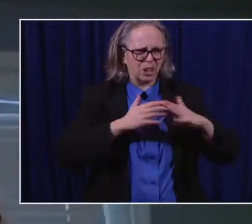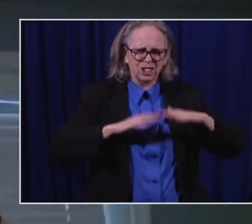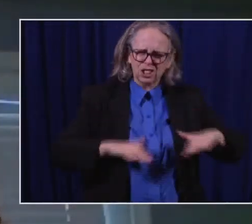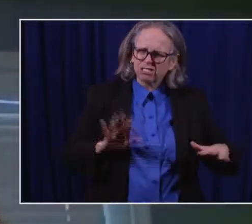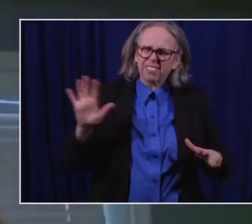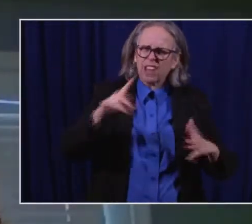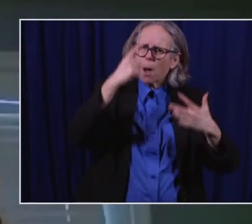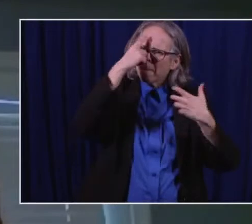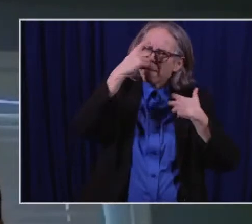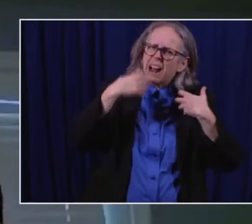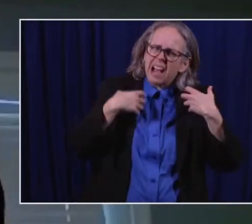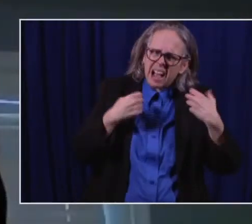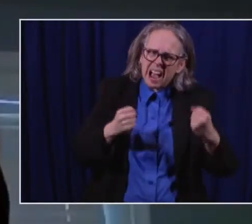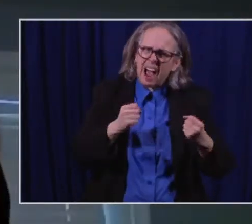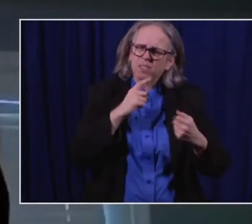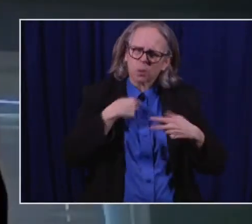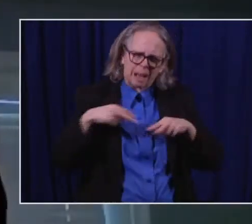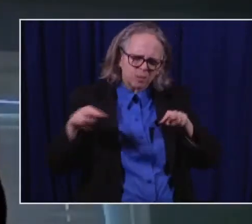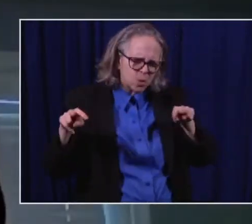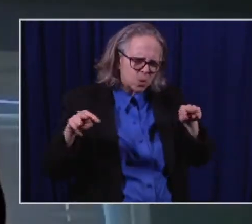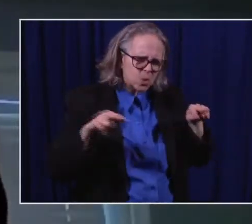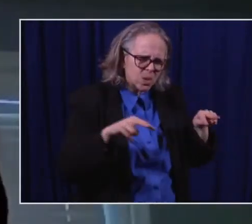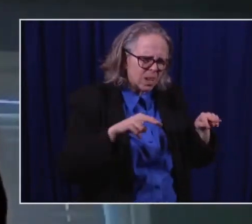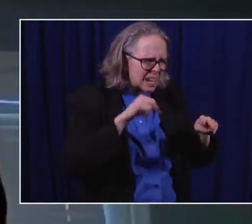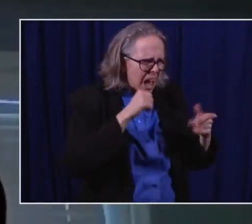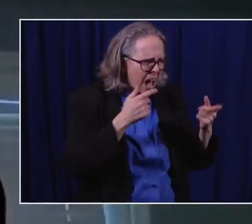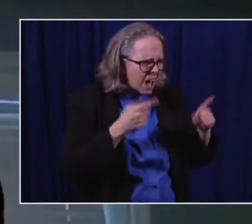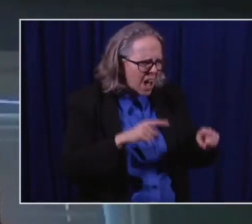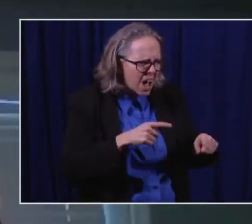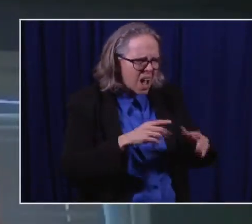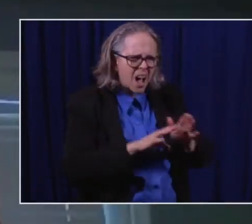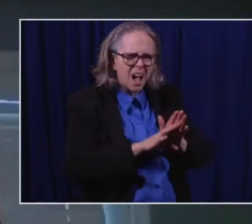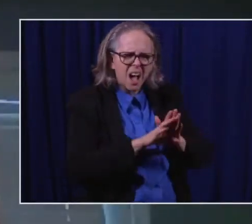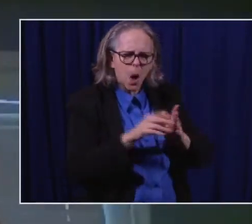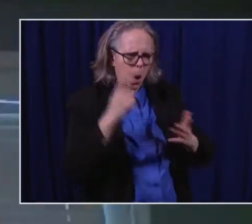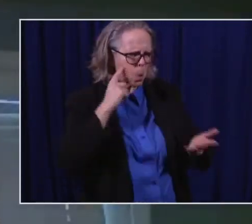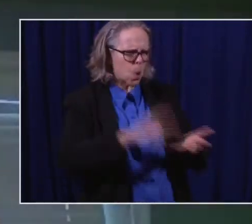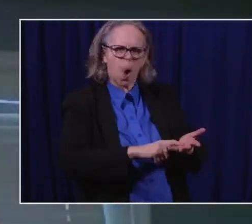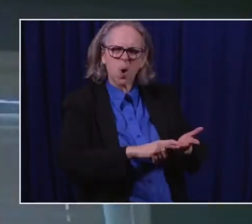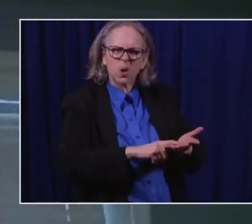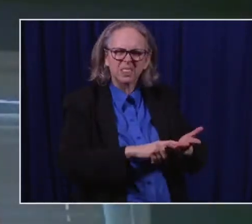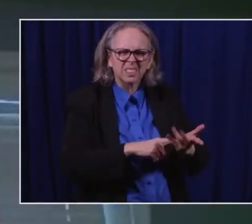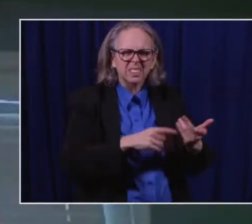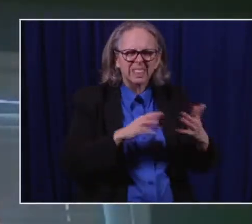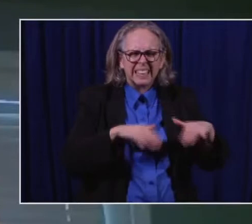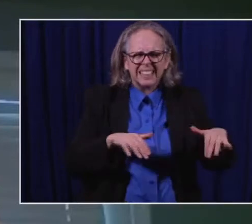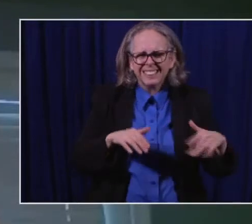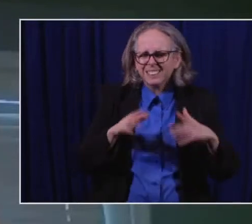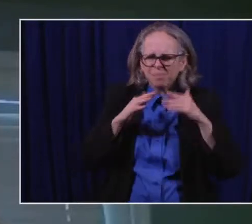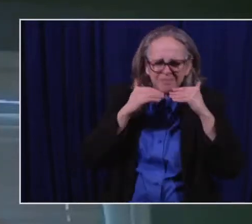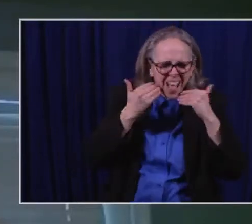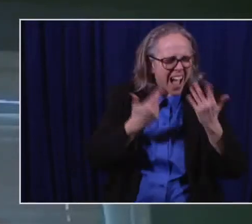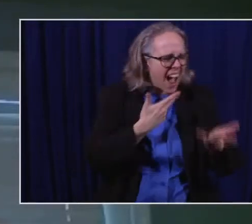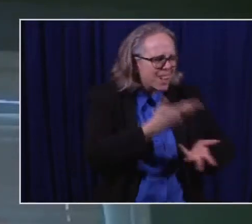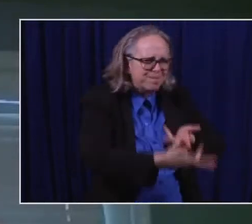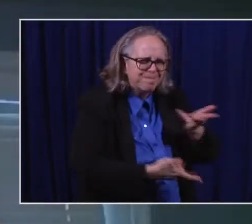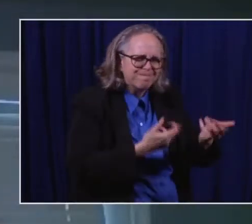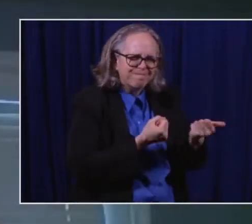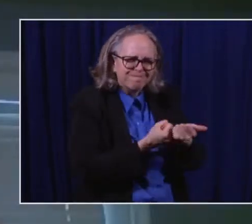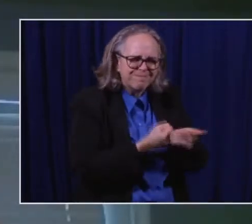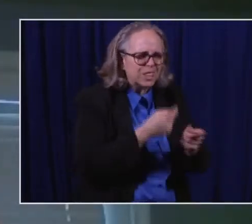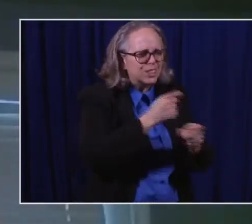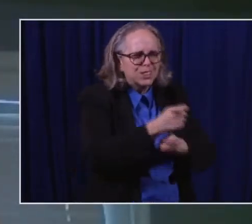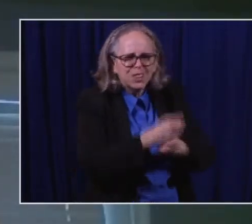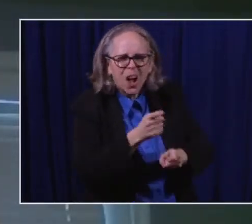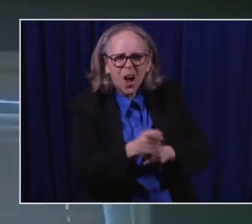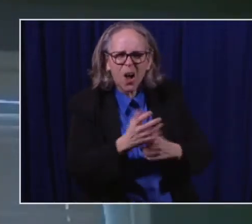going well. They give a smile, a quiet place to sit, a silly joke, a snack. They help extend healthy connections outside